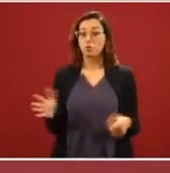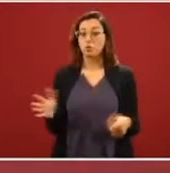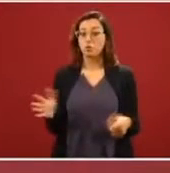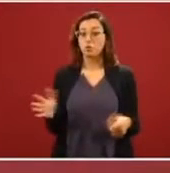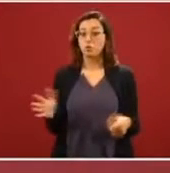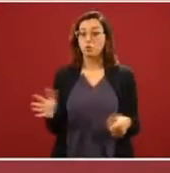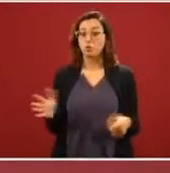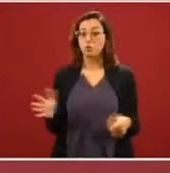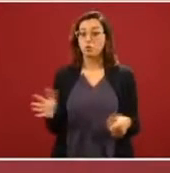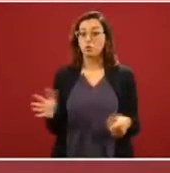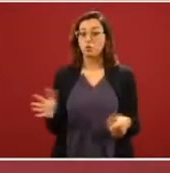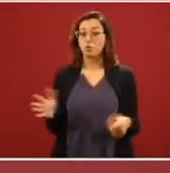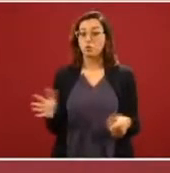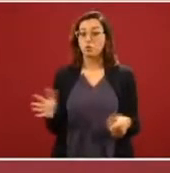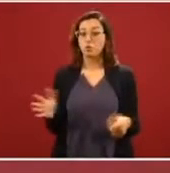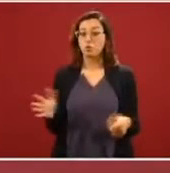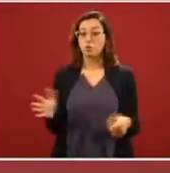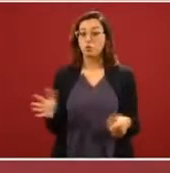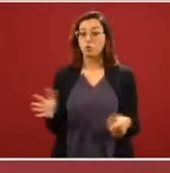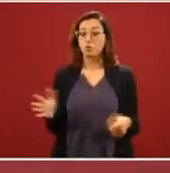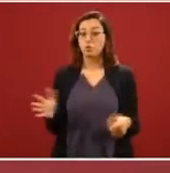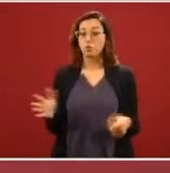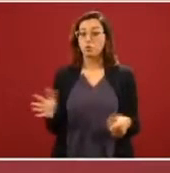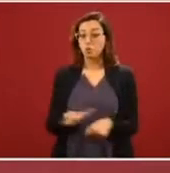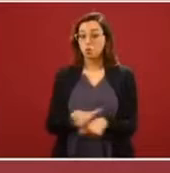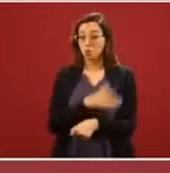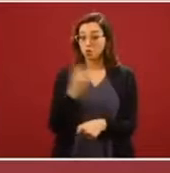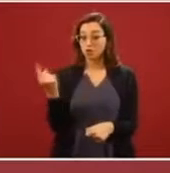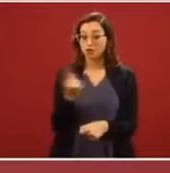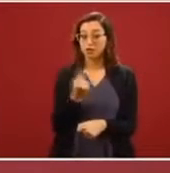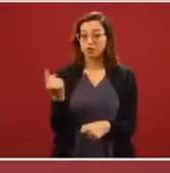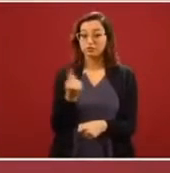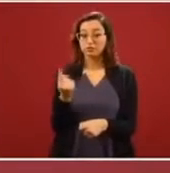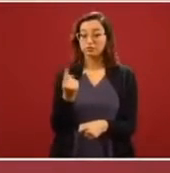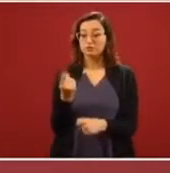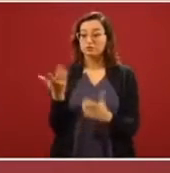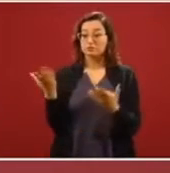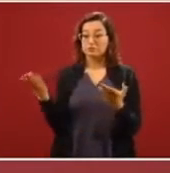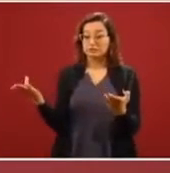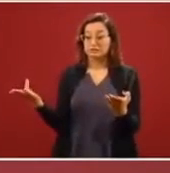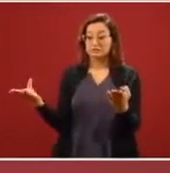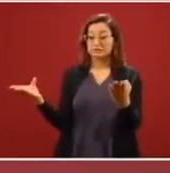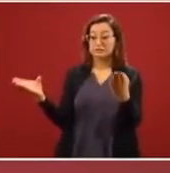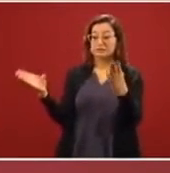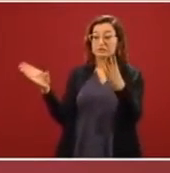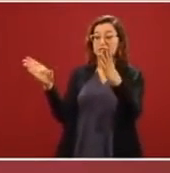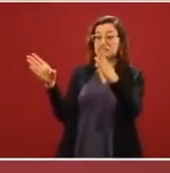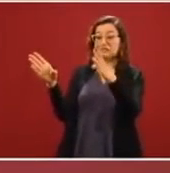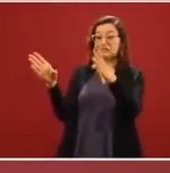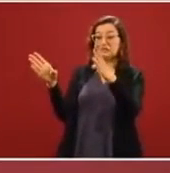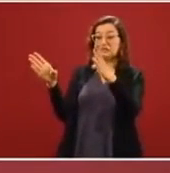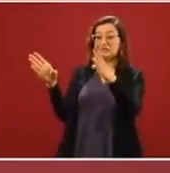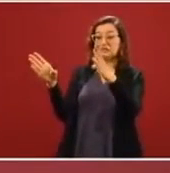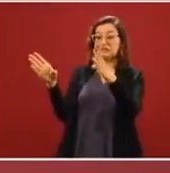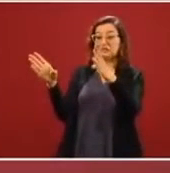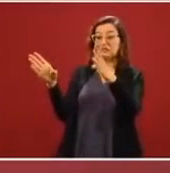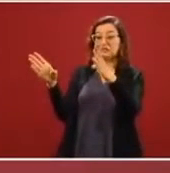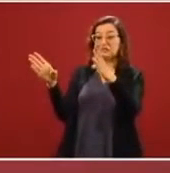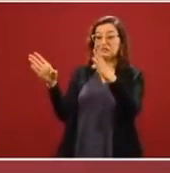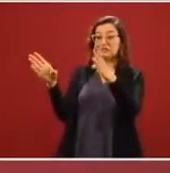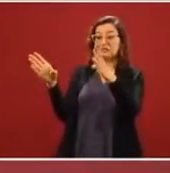causing damages of consequences imprevisibles, posiblemente descomunales, which